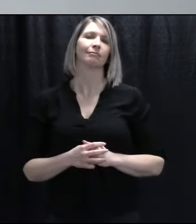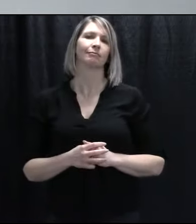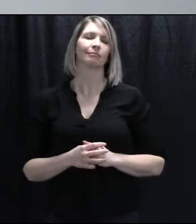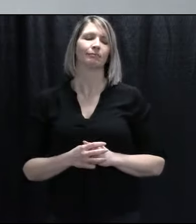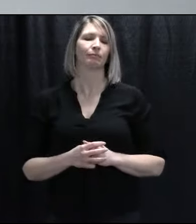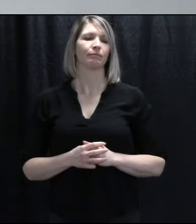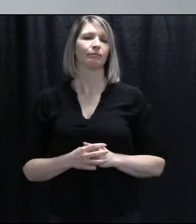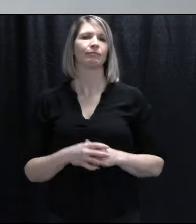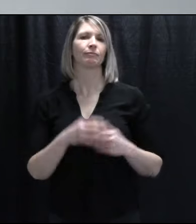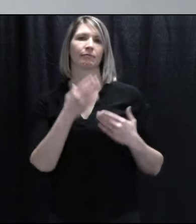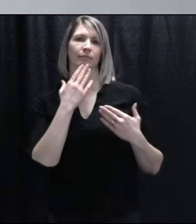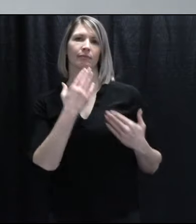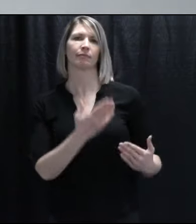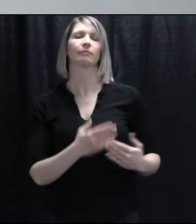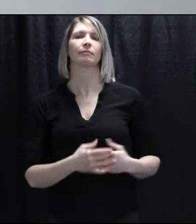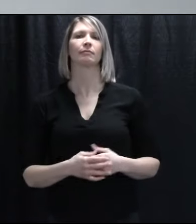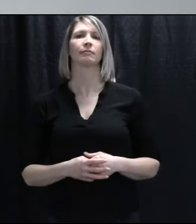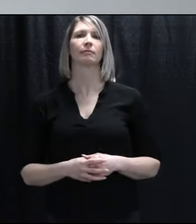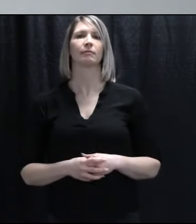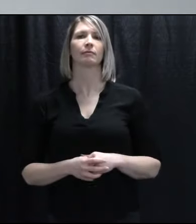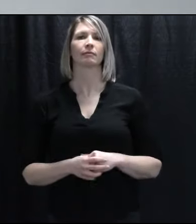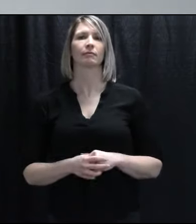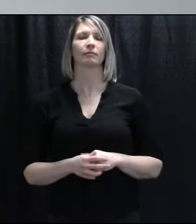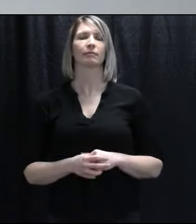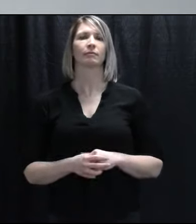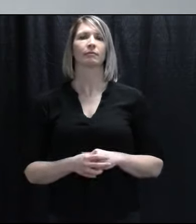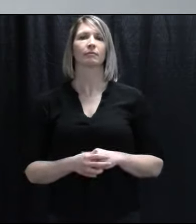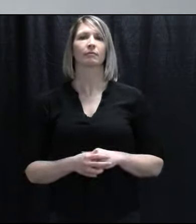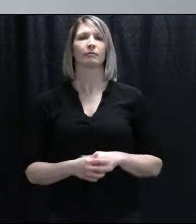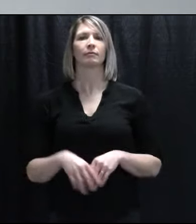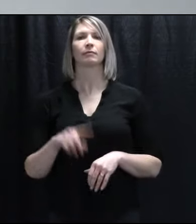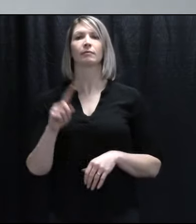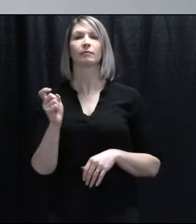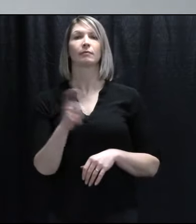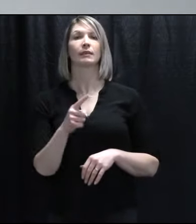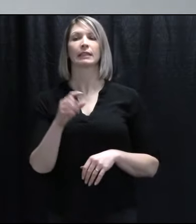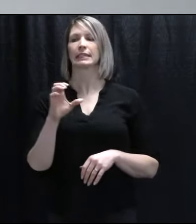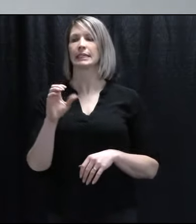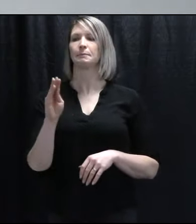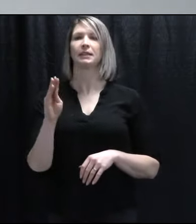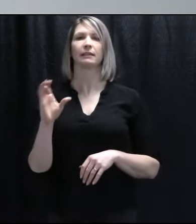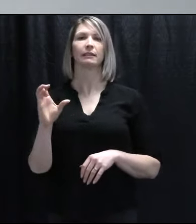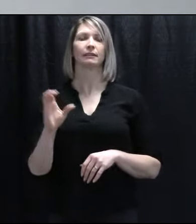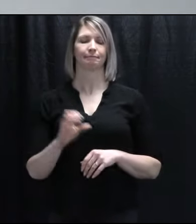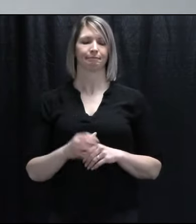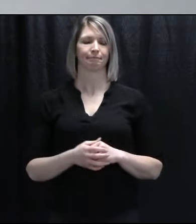Thank you. The next question, Elizabeth Whitten, CBC. Please go ahead.